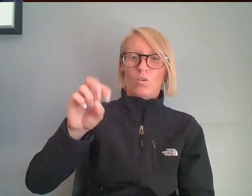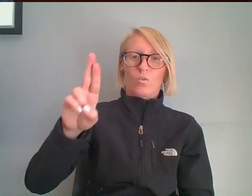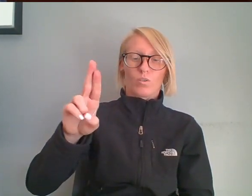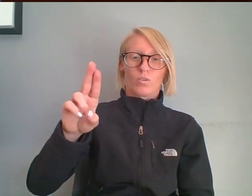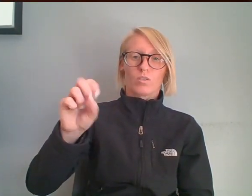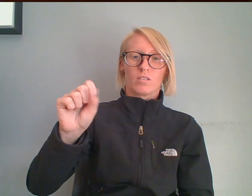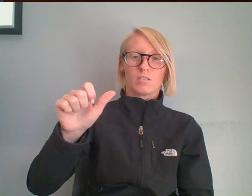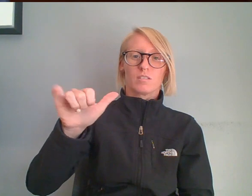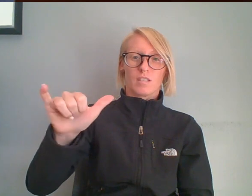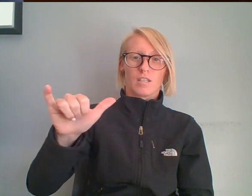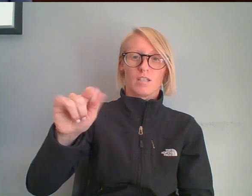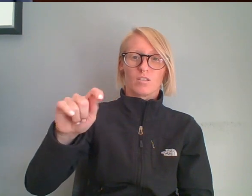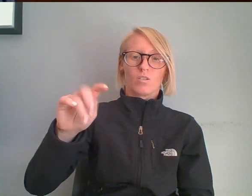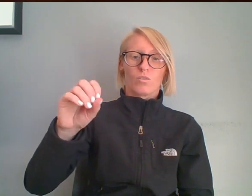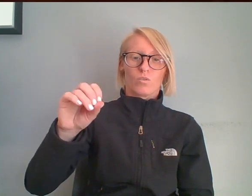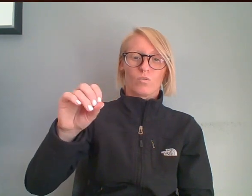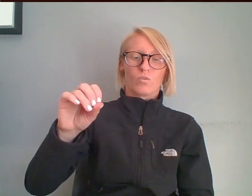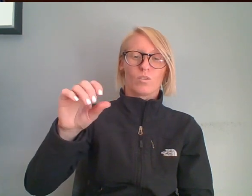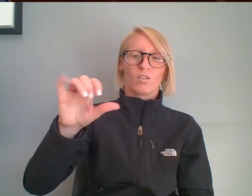SPLLEVERYTHINGYOUSAY.